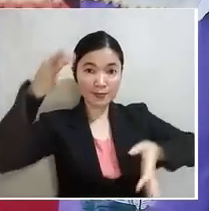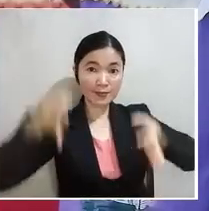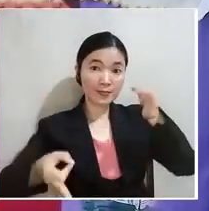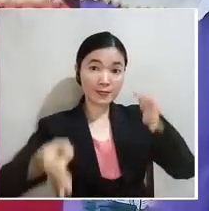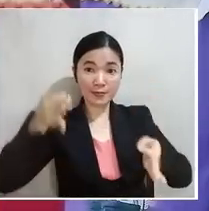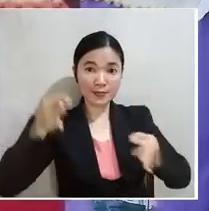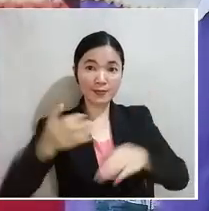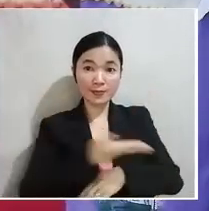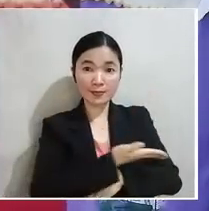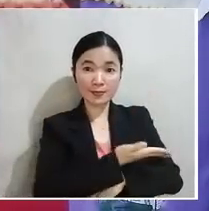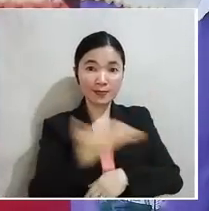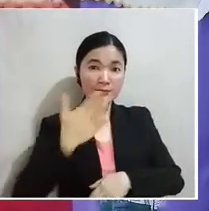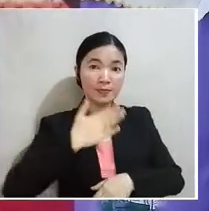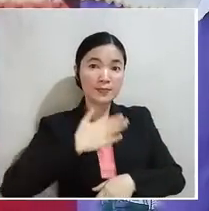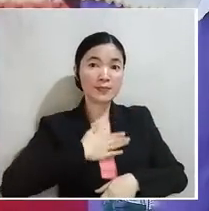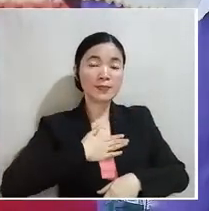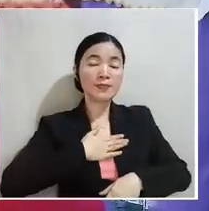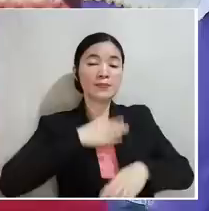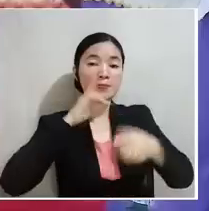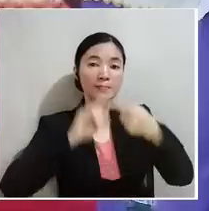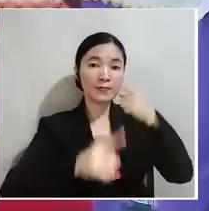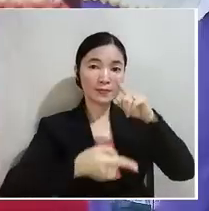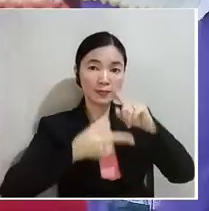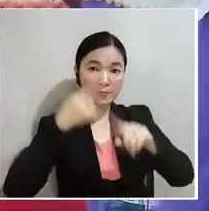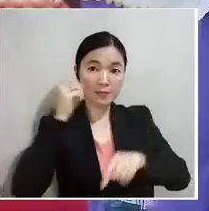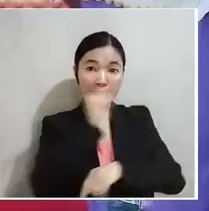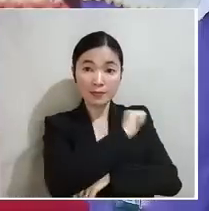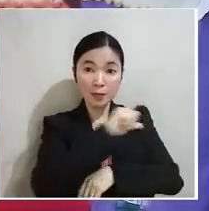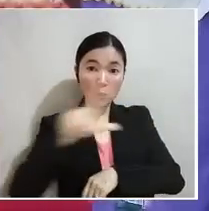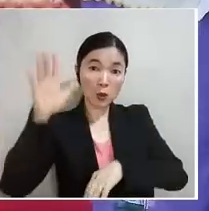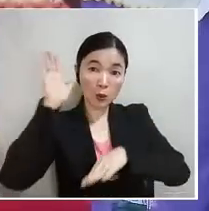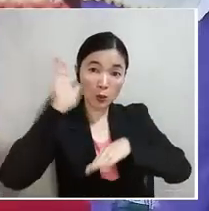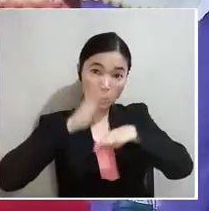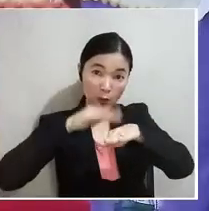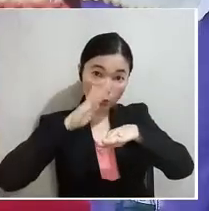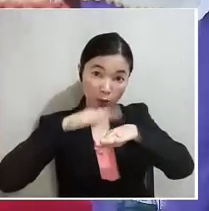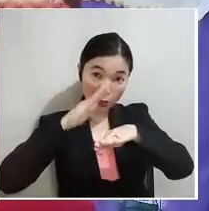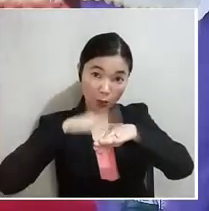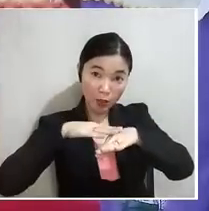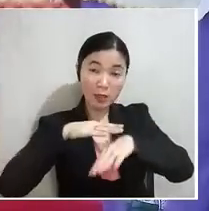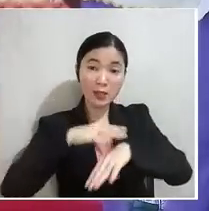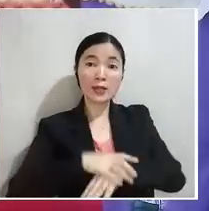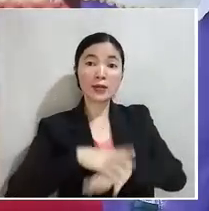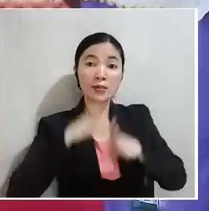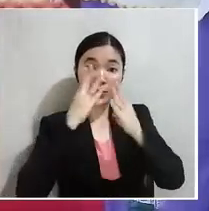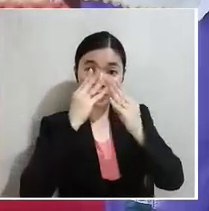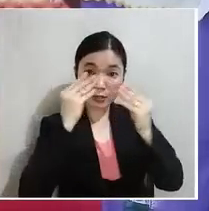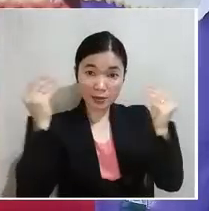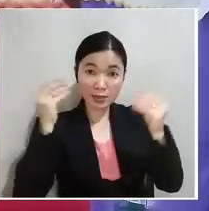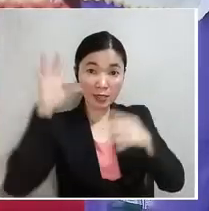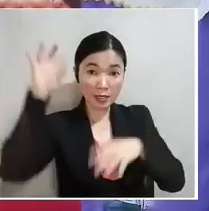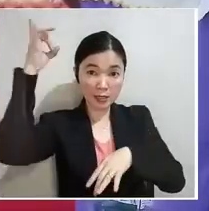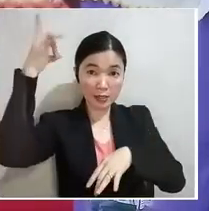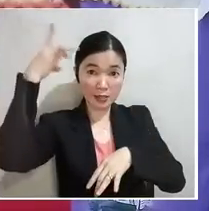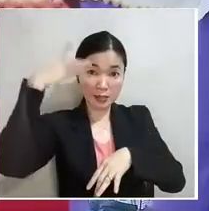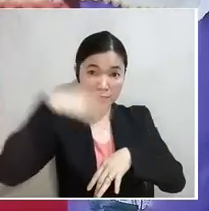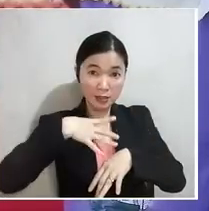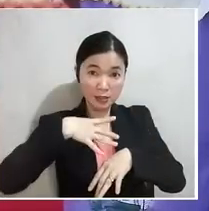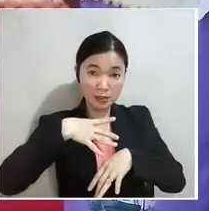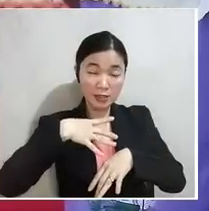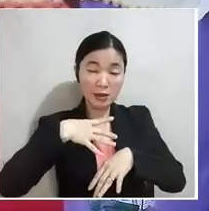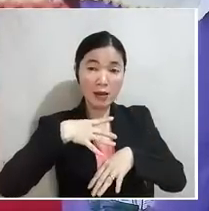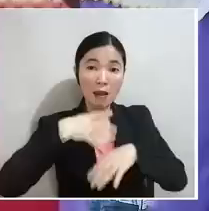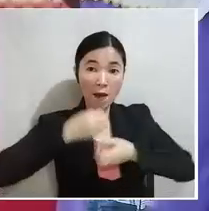friends, all the warnings, the remedies, and the graces have been given